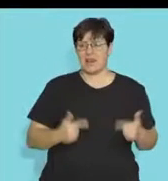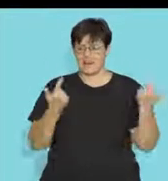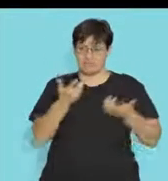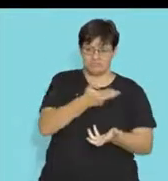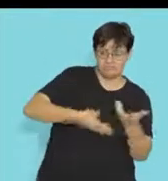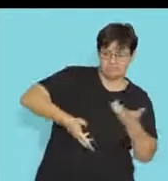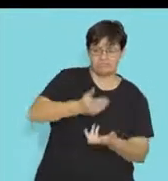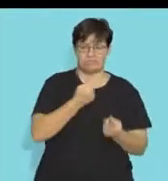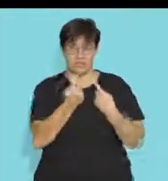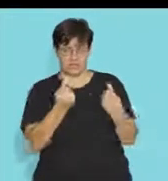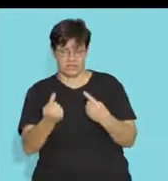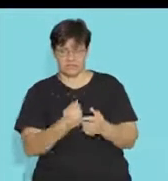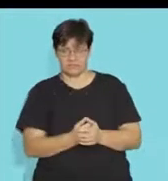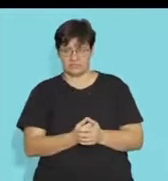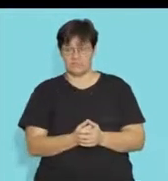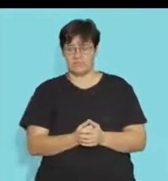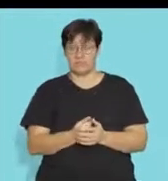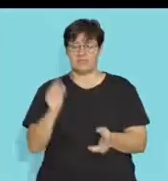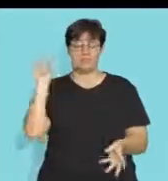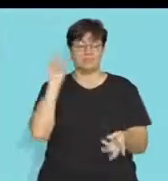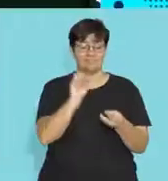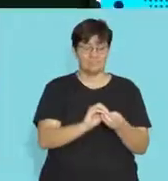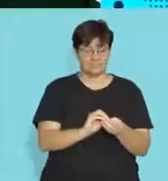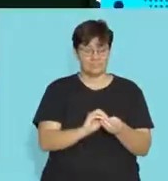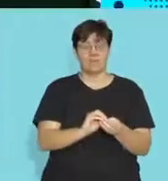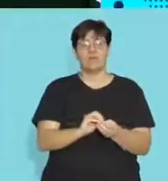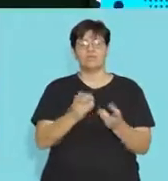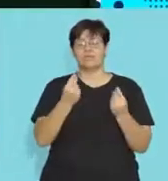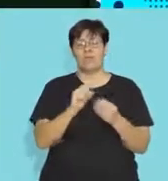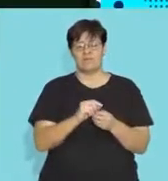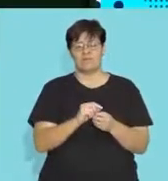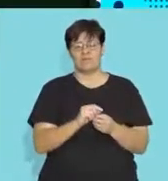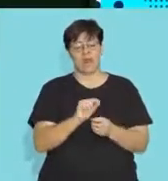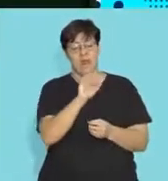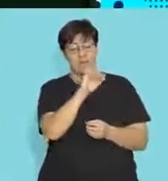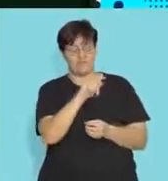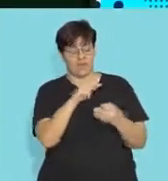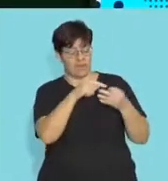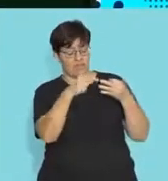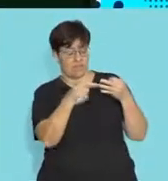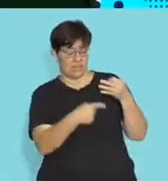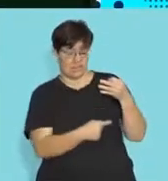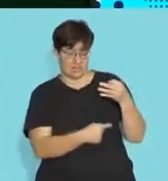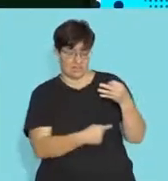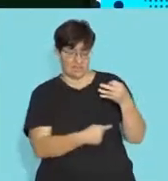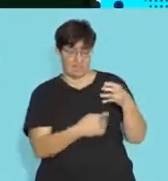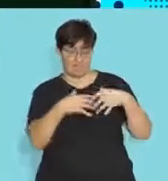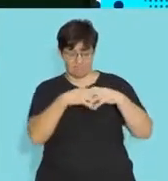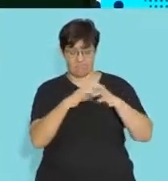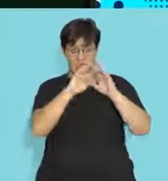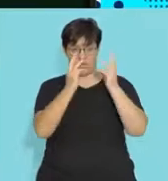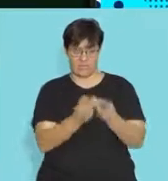live and interact with each other. As a recollection of what we've done in the past, the biosphere refers to the 3 components that make up